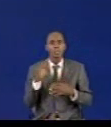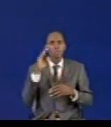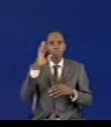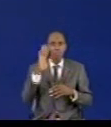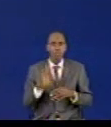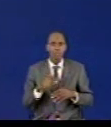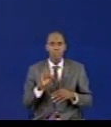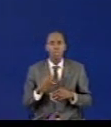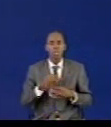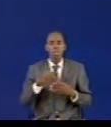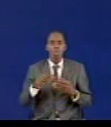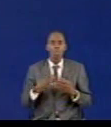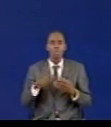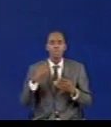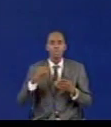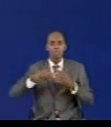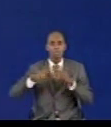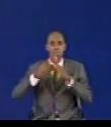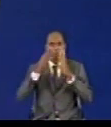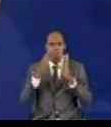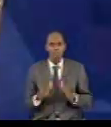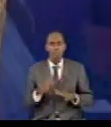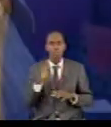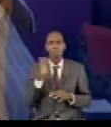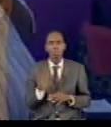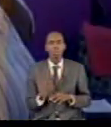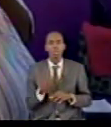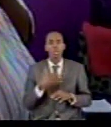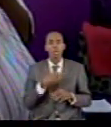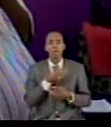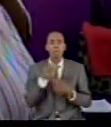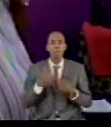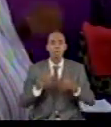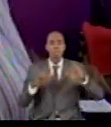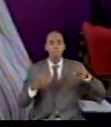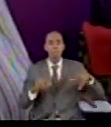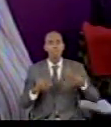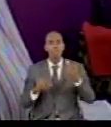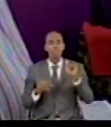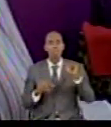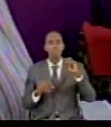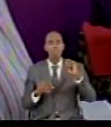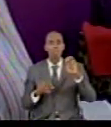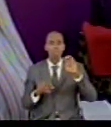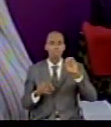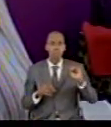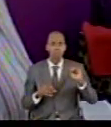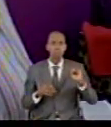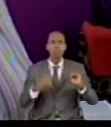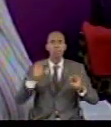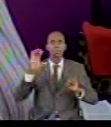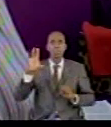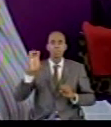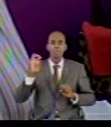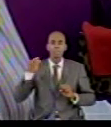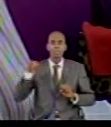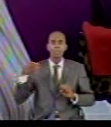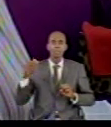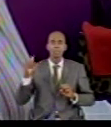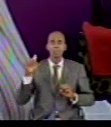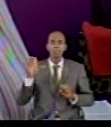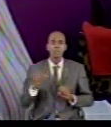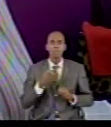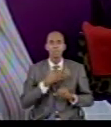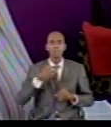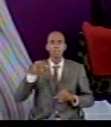the pioneers. And when James, Cephas, and John, who